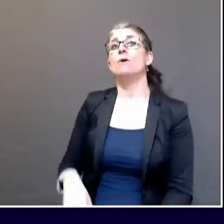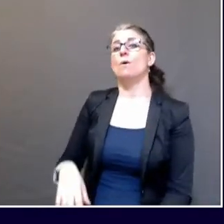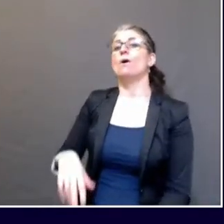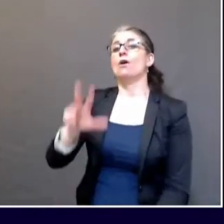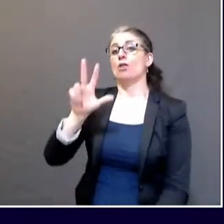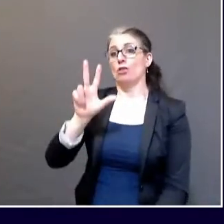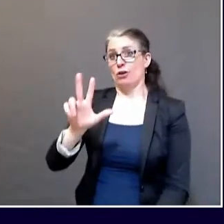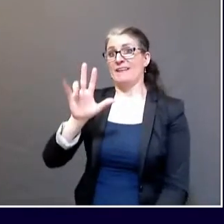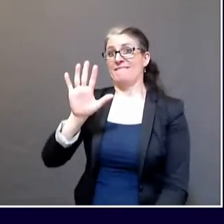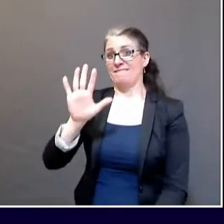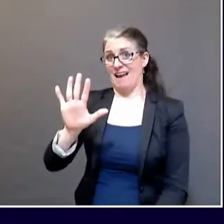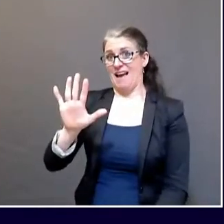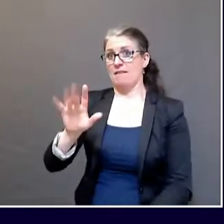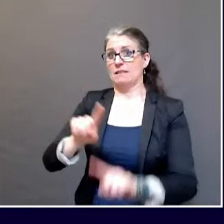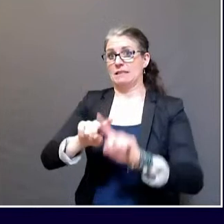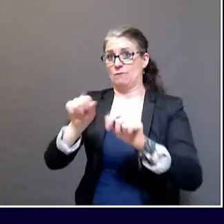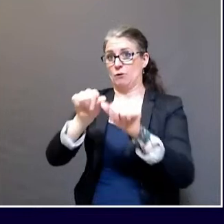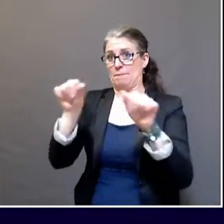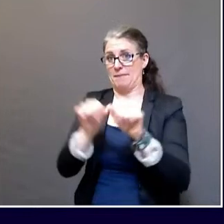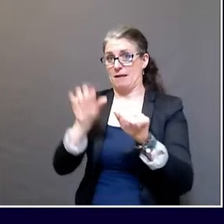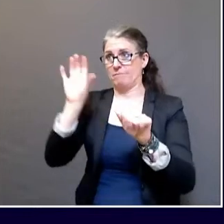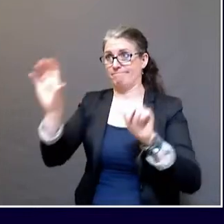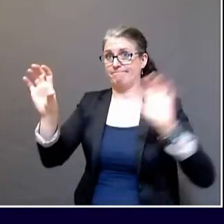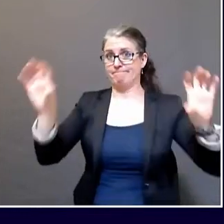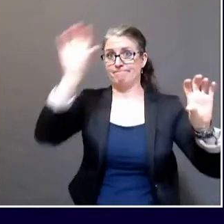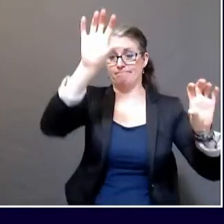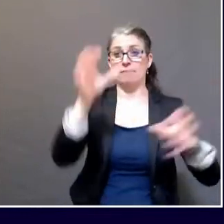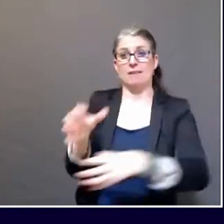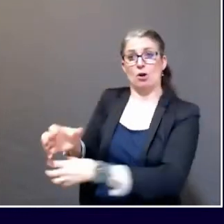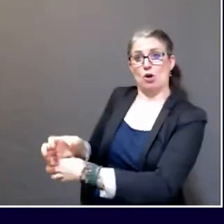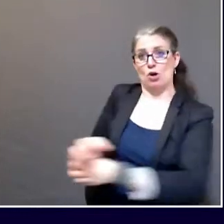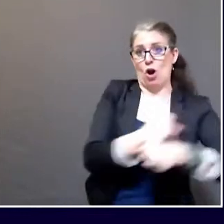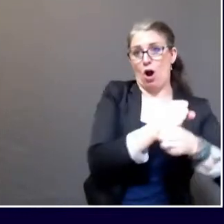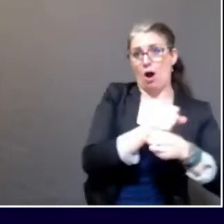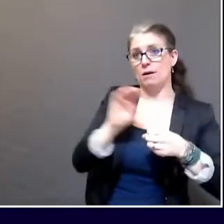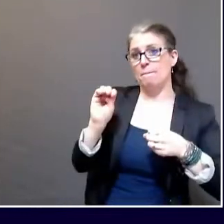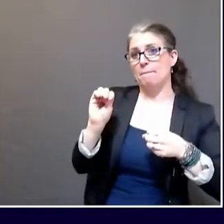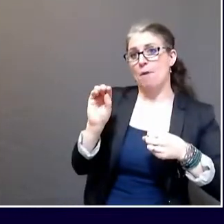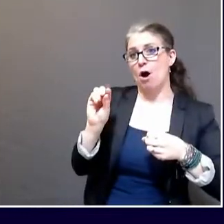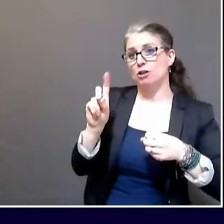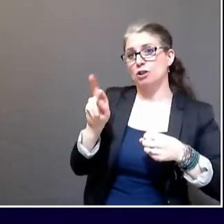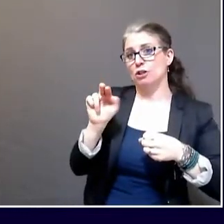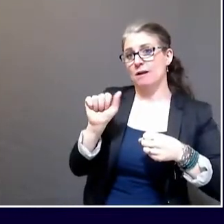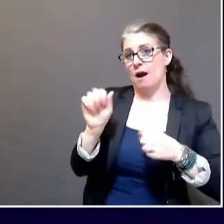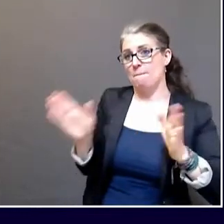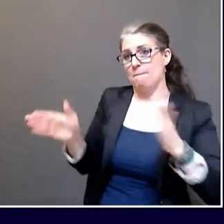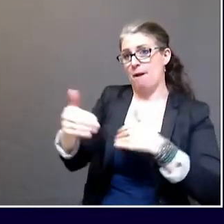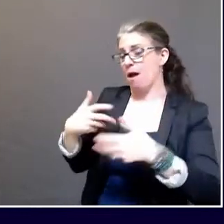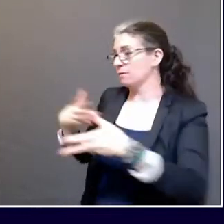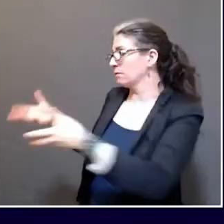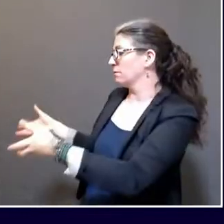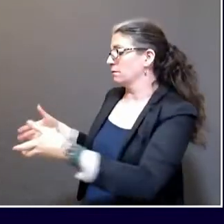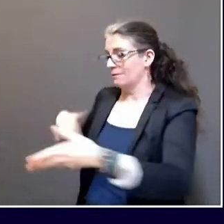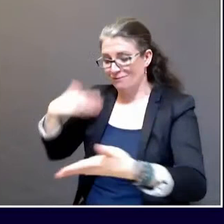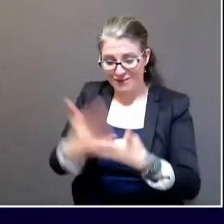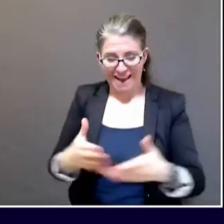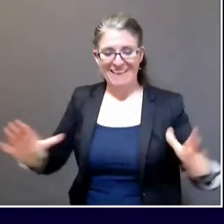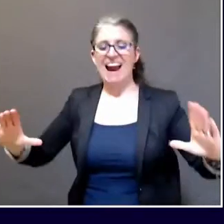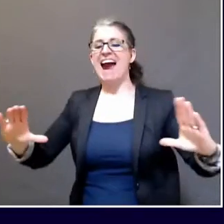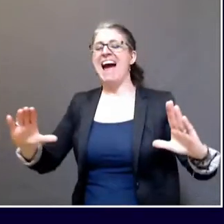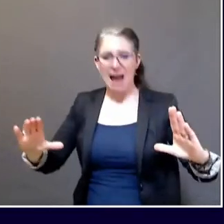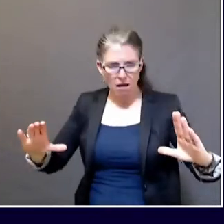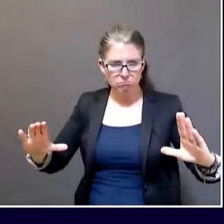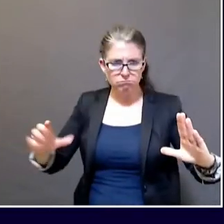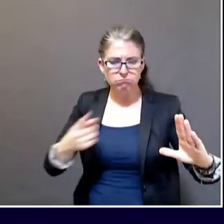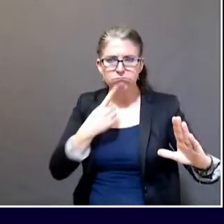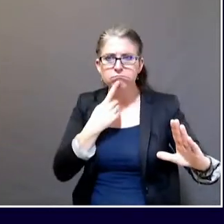that has probes that monitor the internal temperature, not just in the immediate temperature, but throughout the journey. They had all